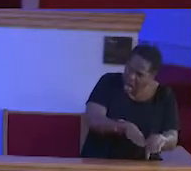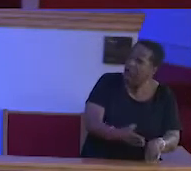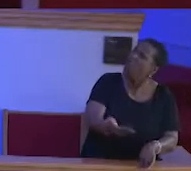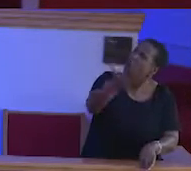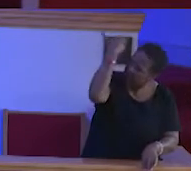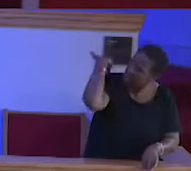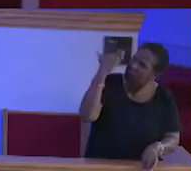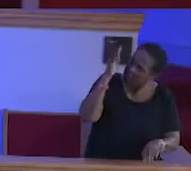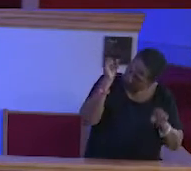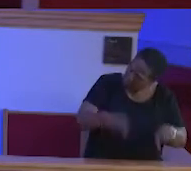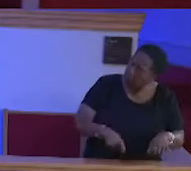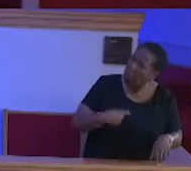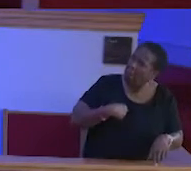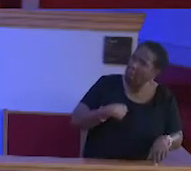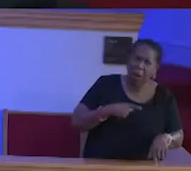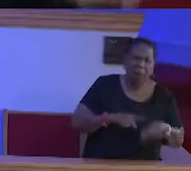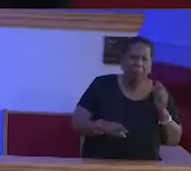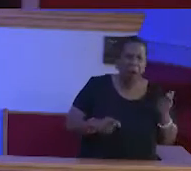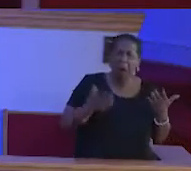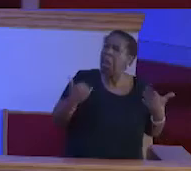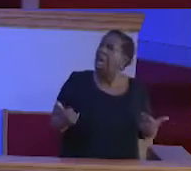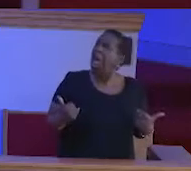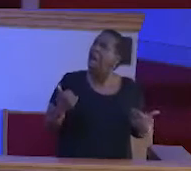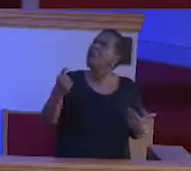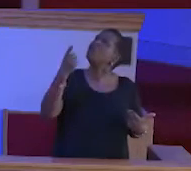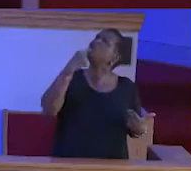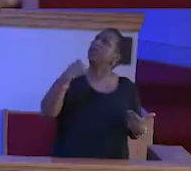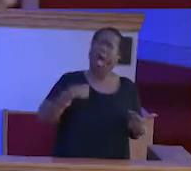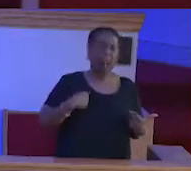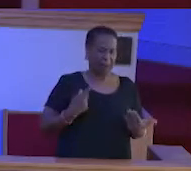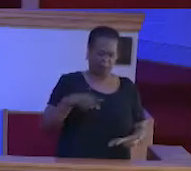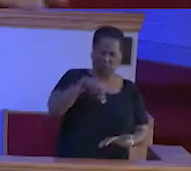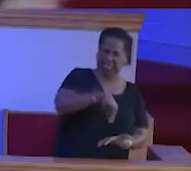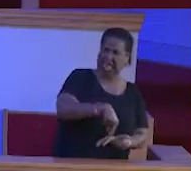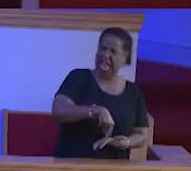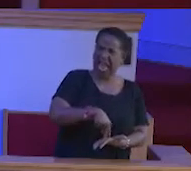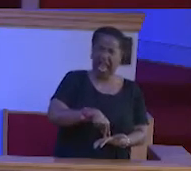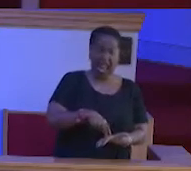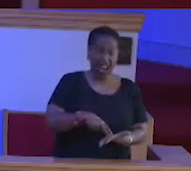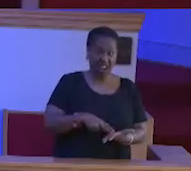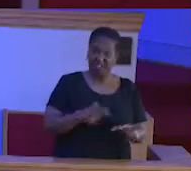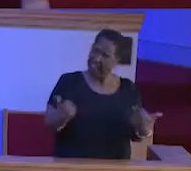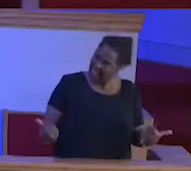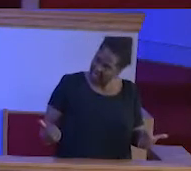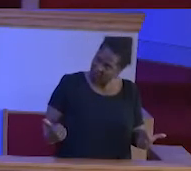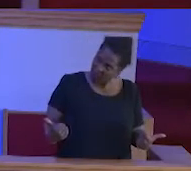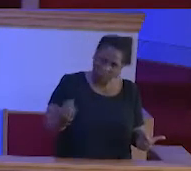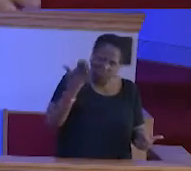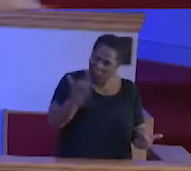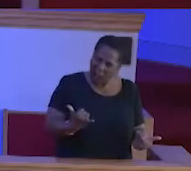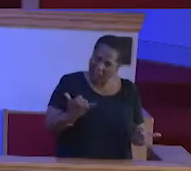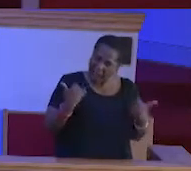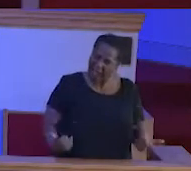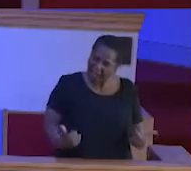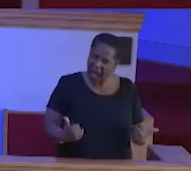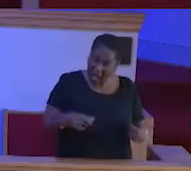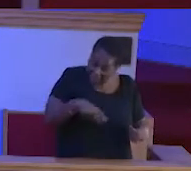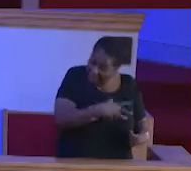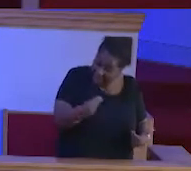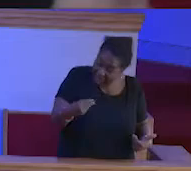a long time ago? So what is this that you're telling me to stand up and